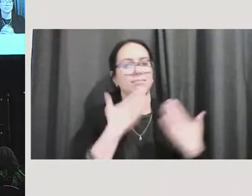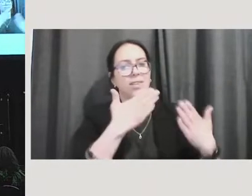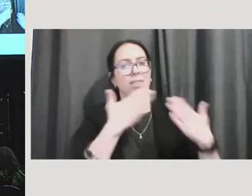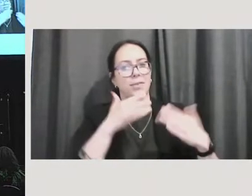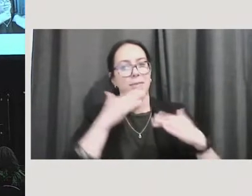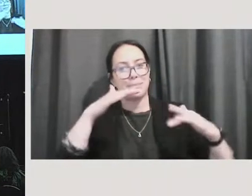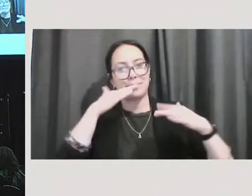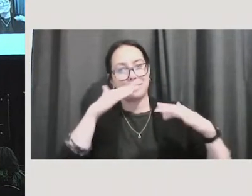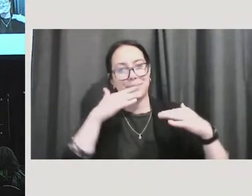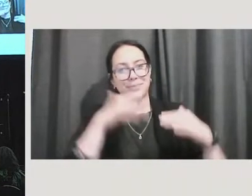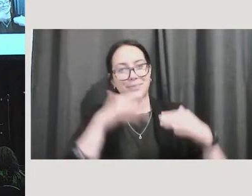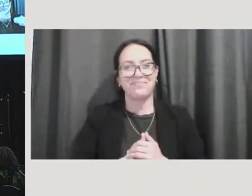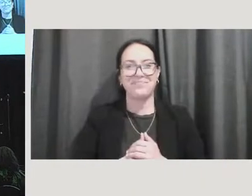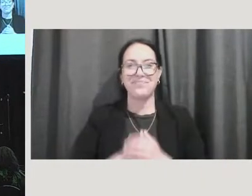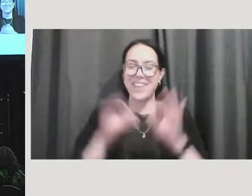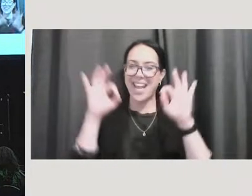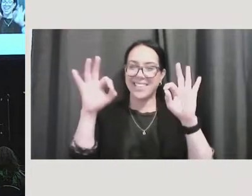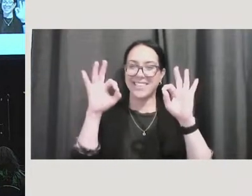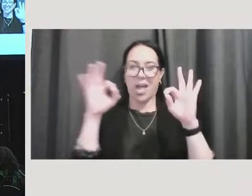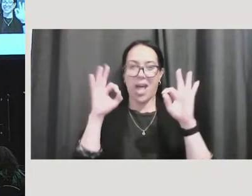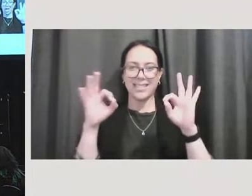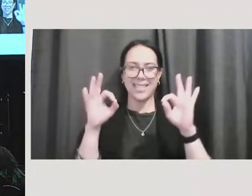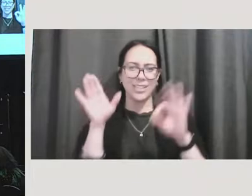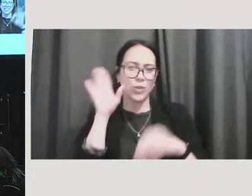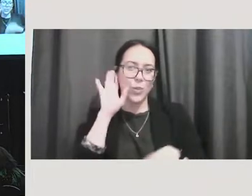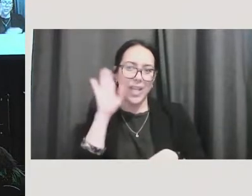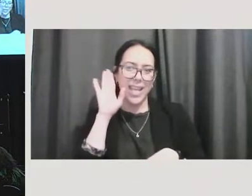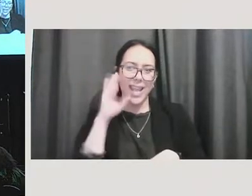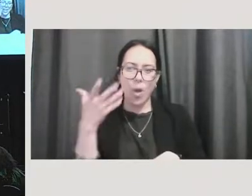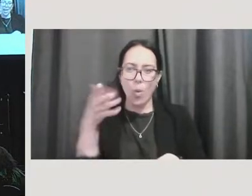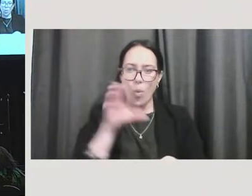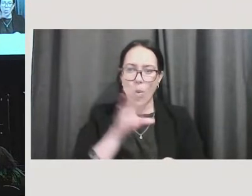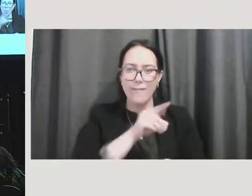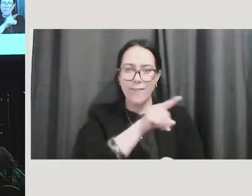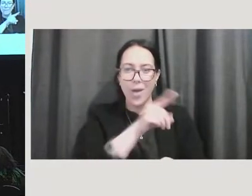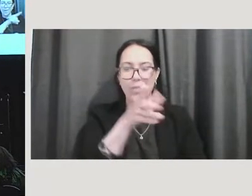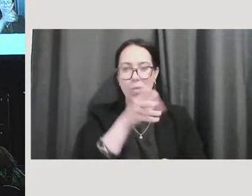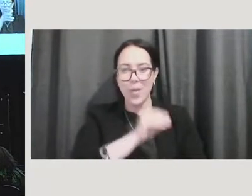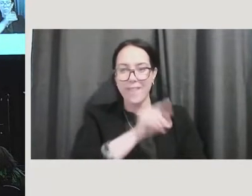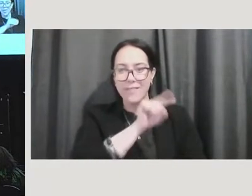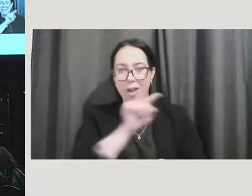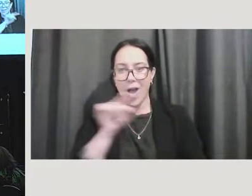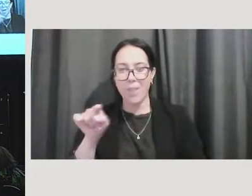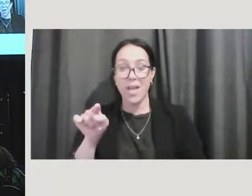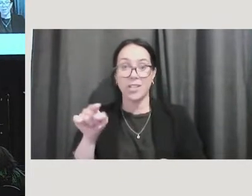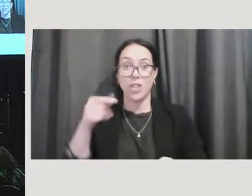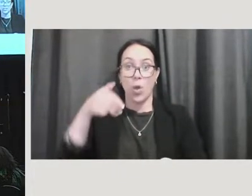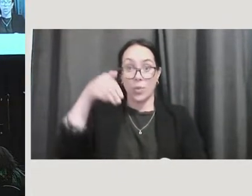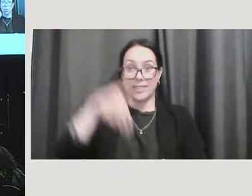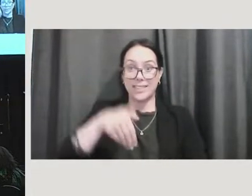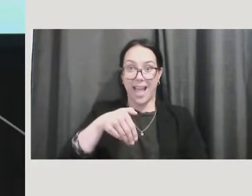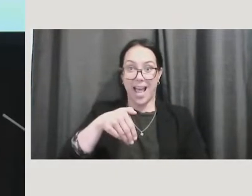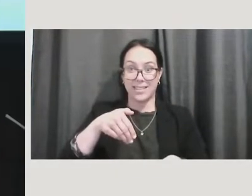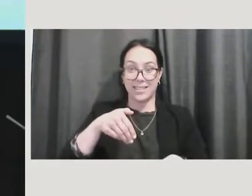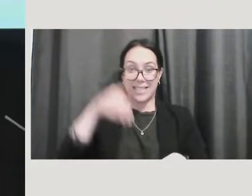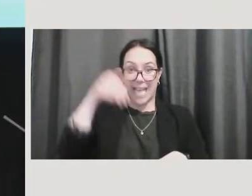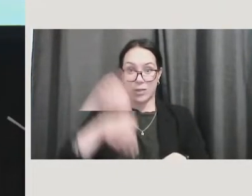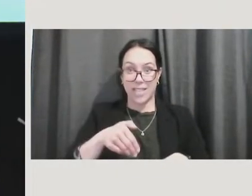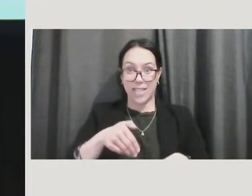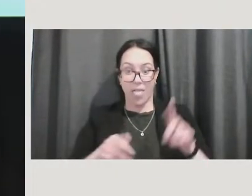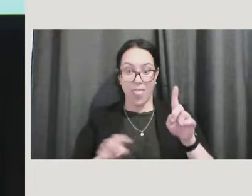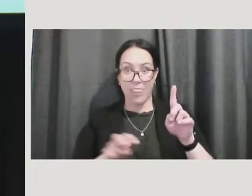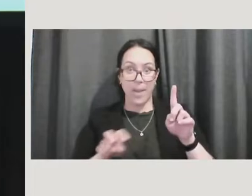um it is exciting to hear where in the multi these people come from so we've we've gone from down south and I believe we're going up north